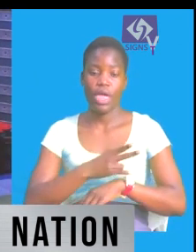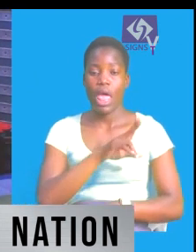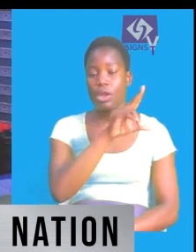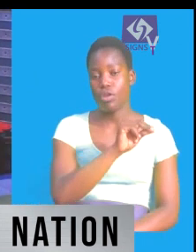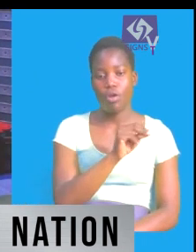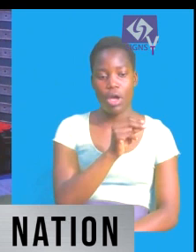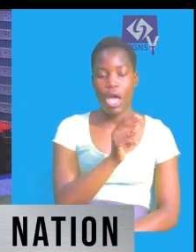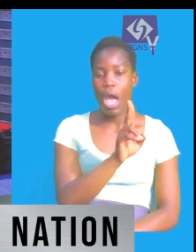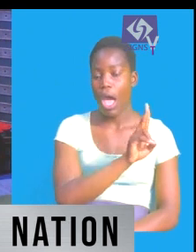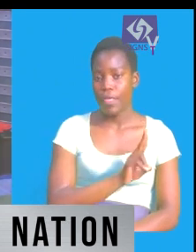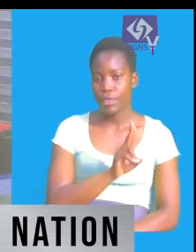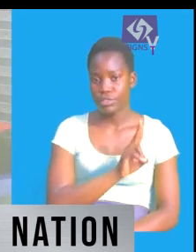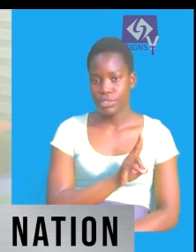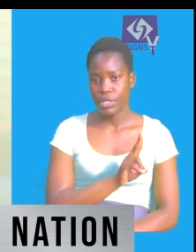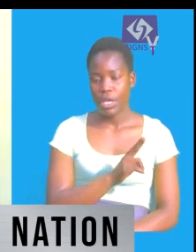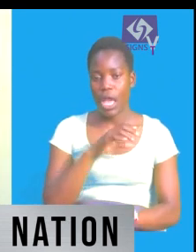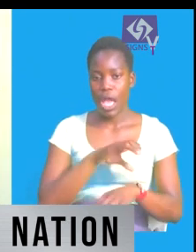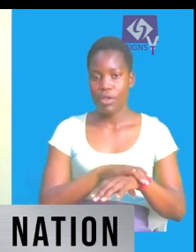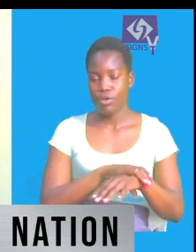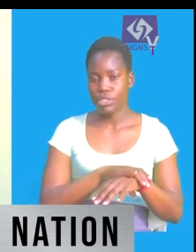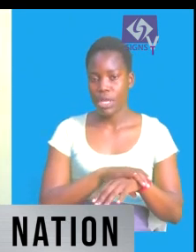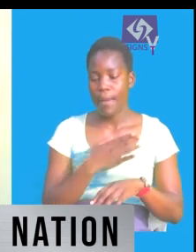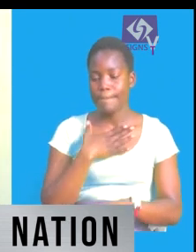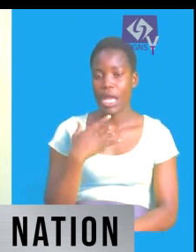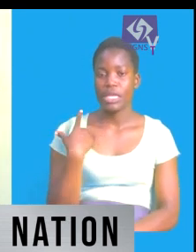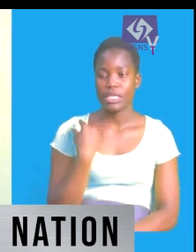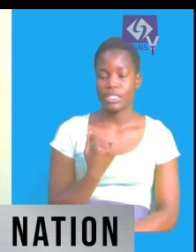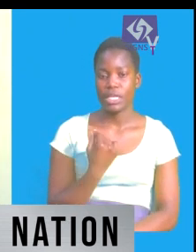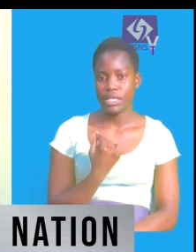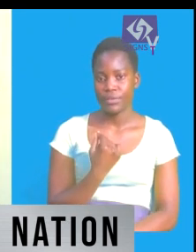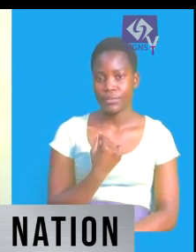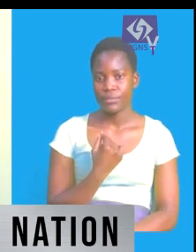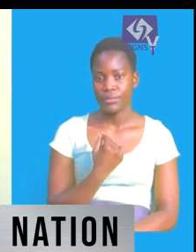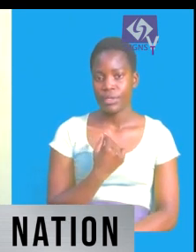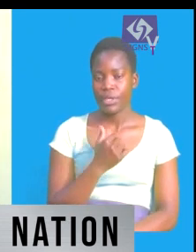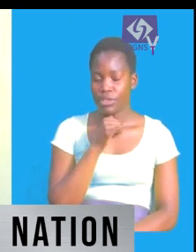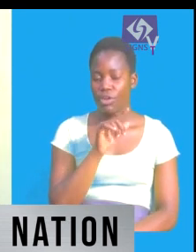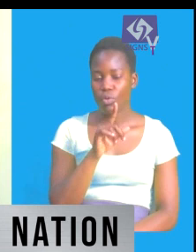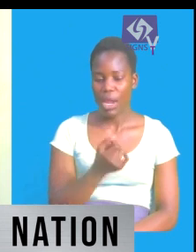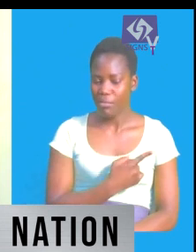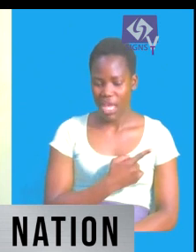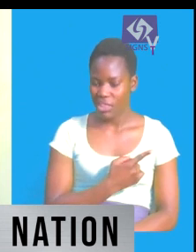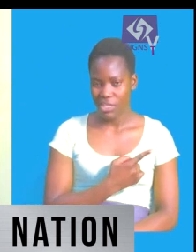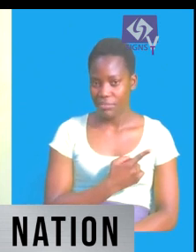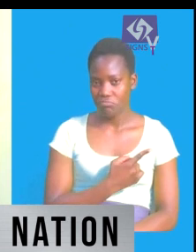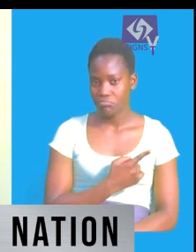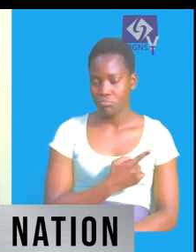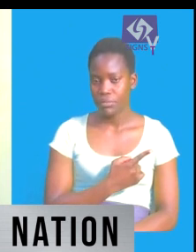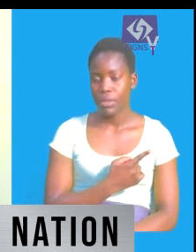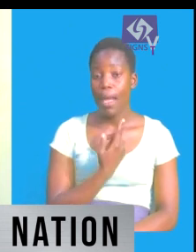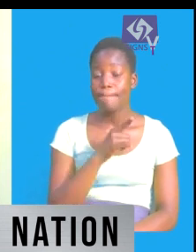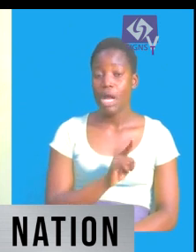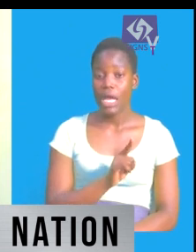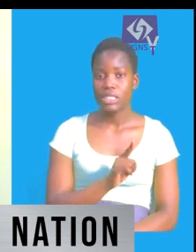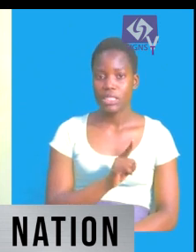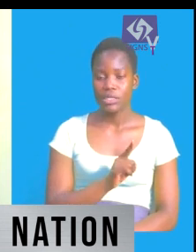no. I just got mine recently. Right. Yeah, like it's not even a month old, but